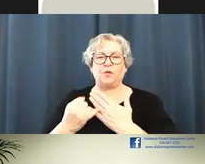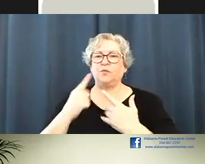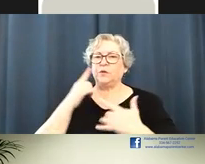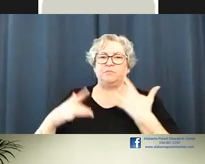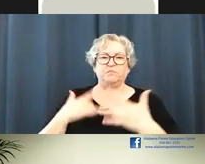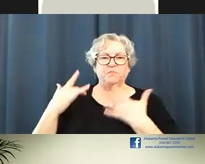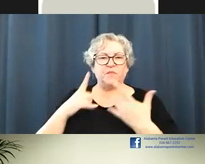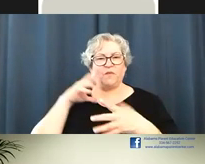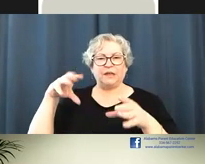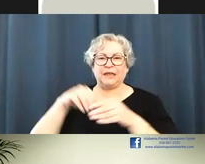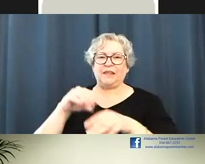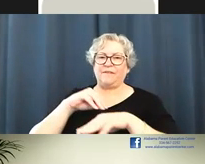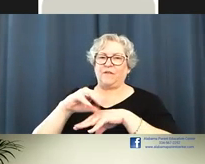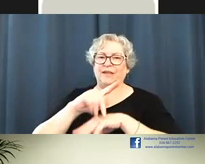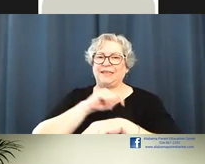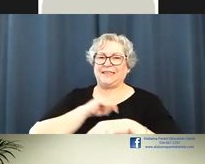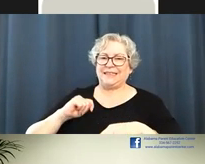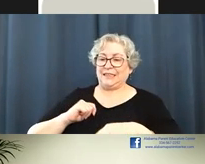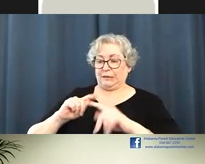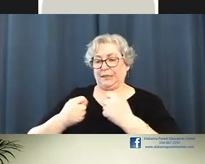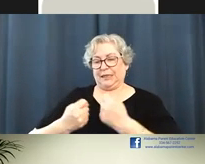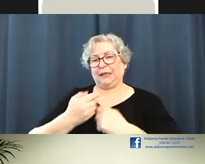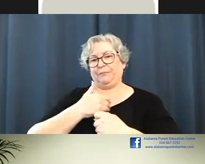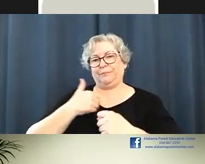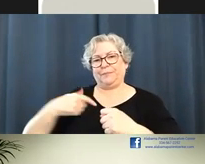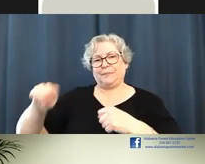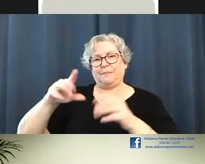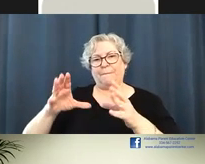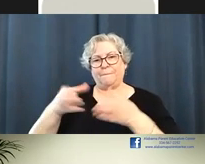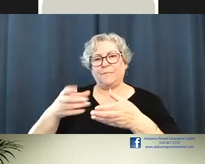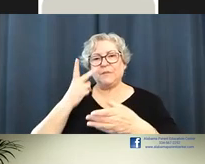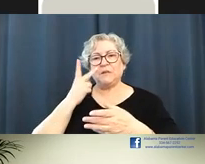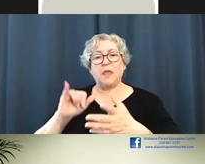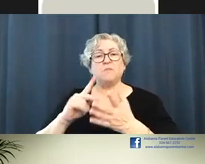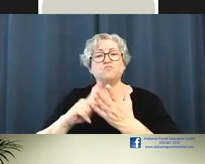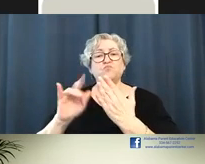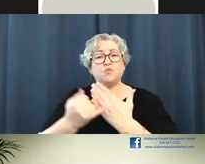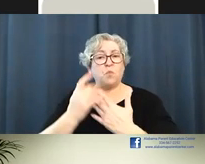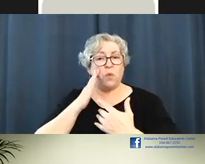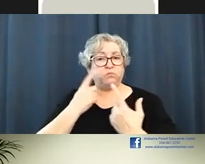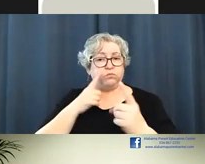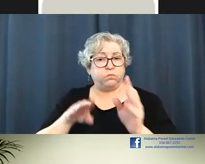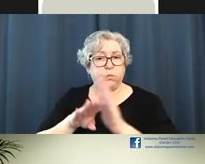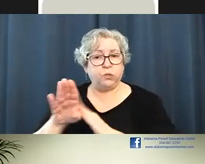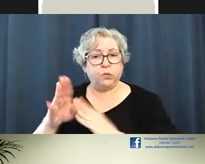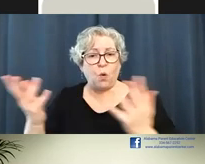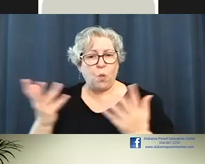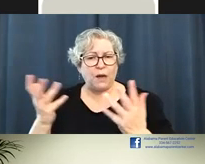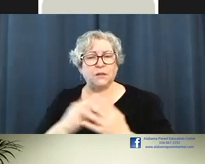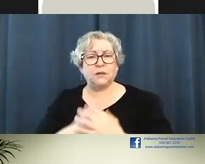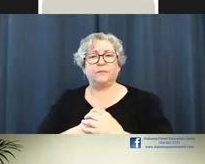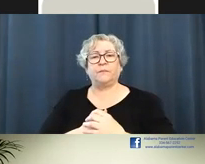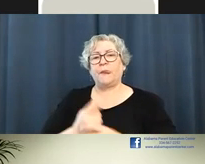project within the advisory teams from each of the six states to see what the project is going to accomplish, because one